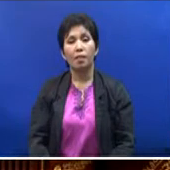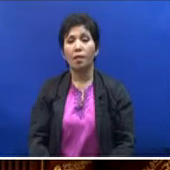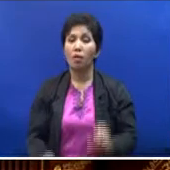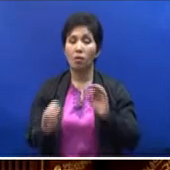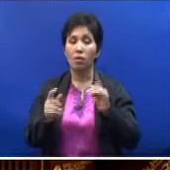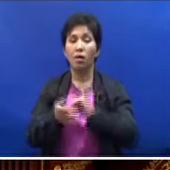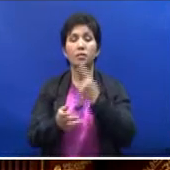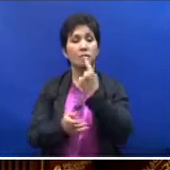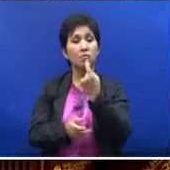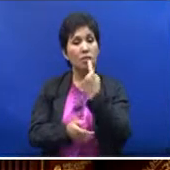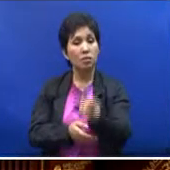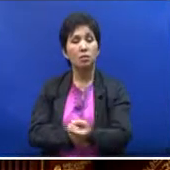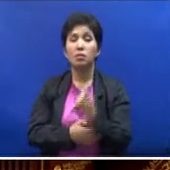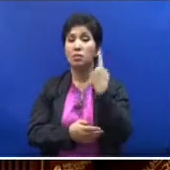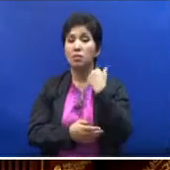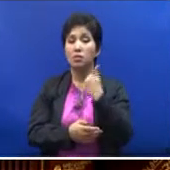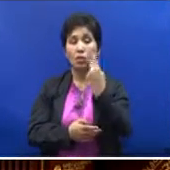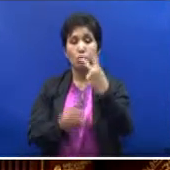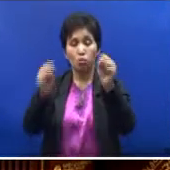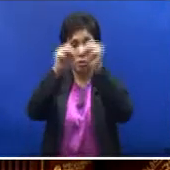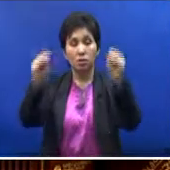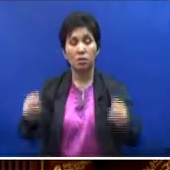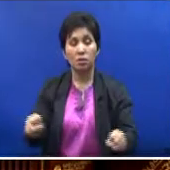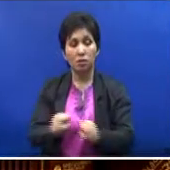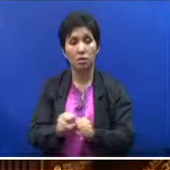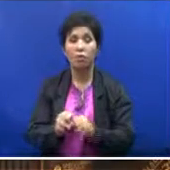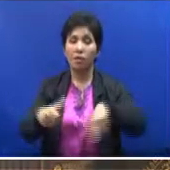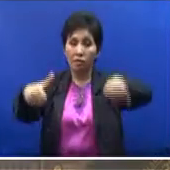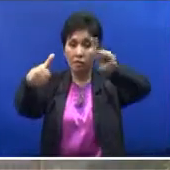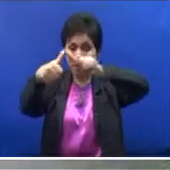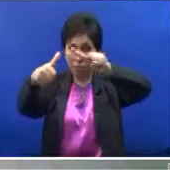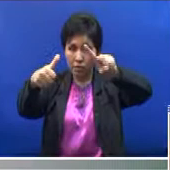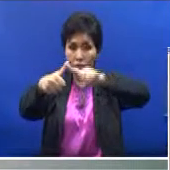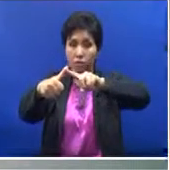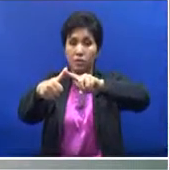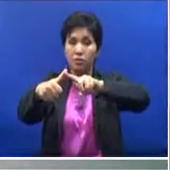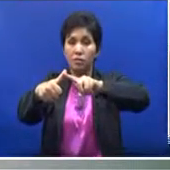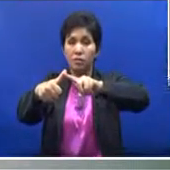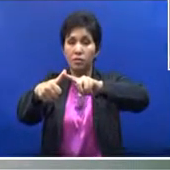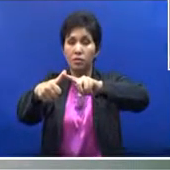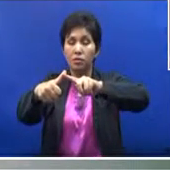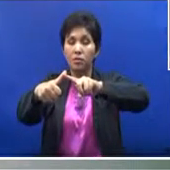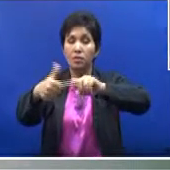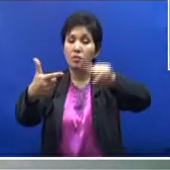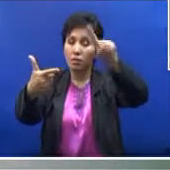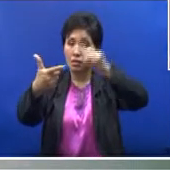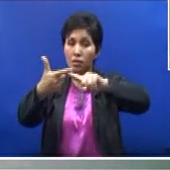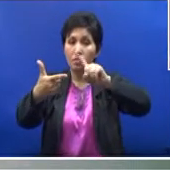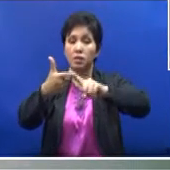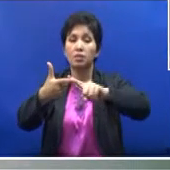Okay, so as I mentioned just now, there are two systems of descent. Okay, the first one is patrilineal descent, and second one